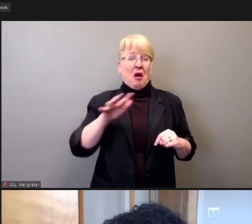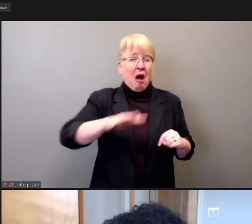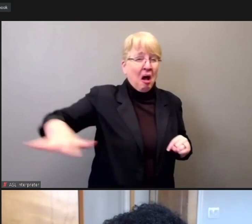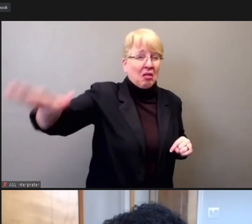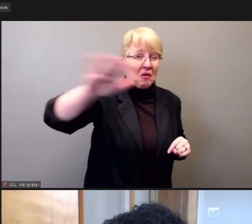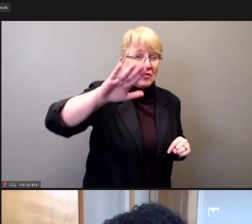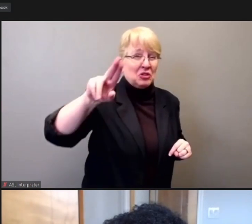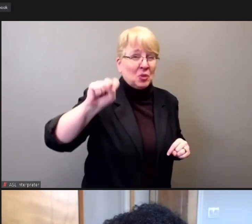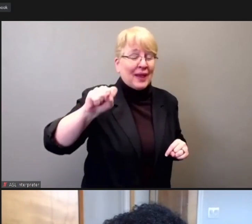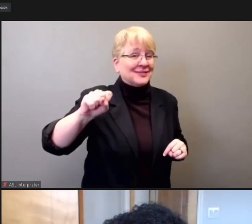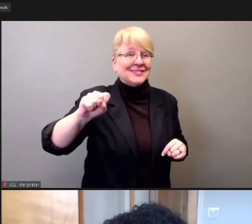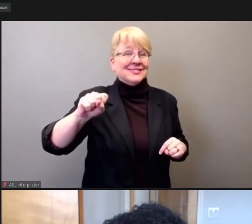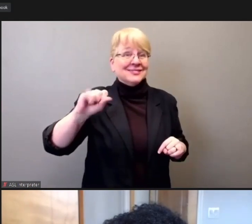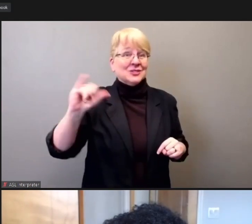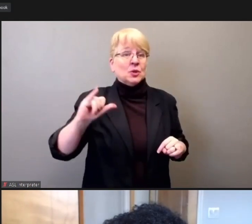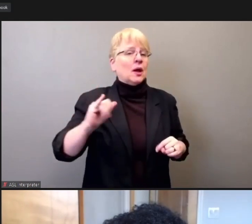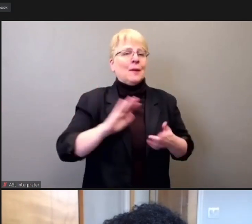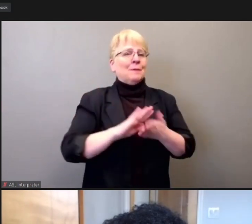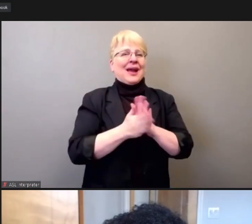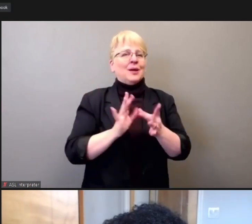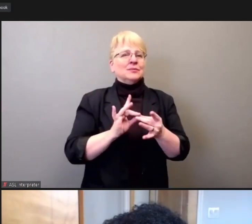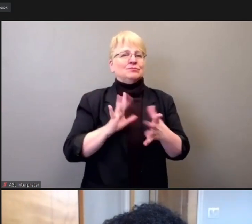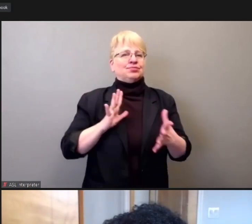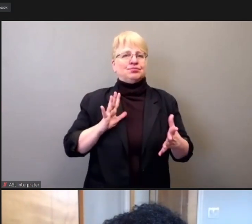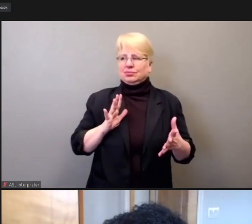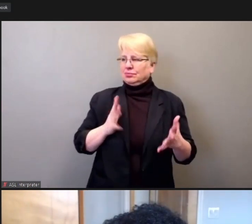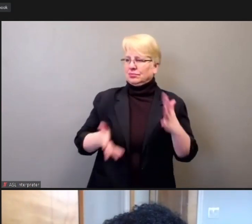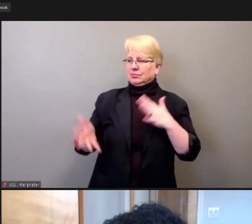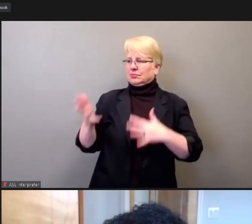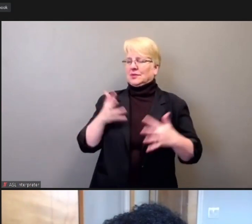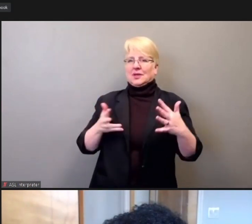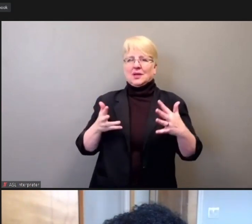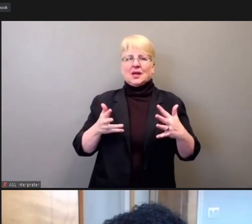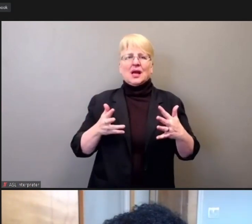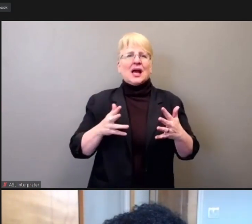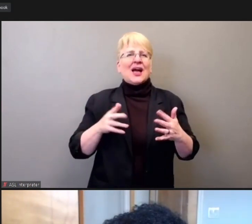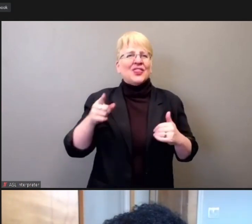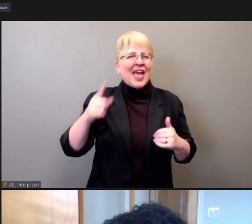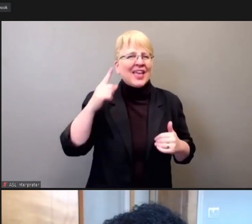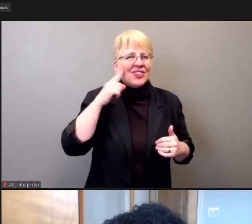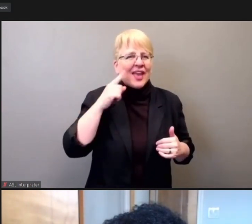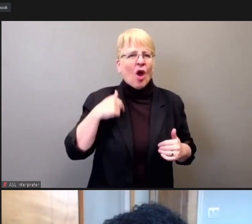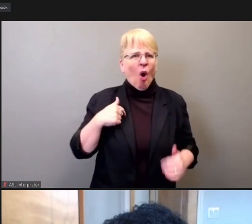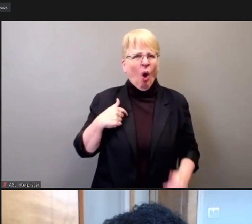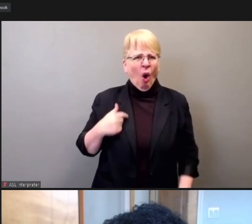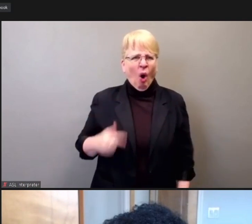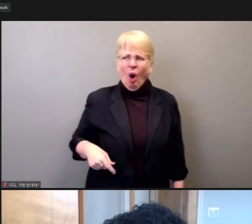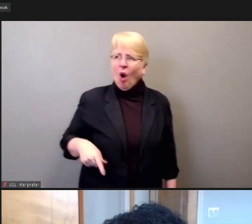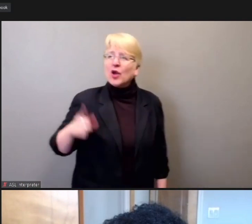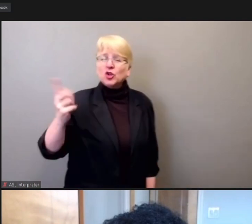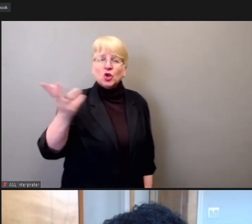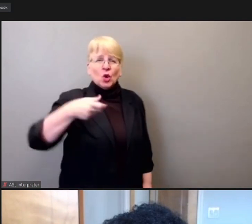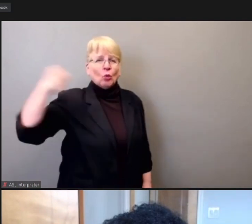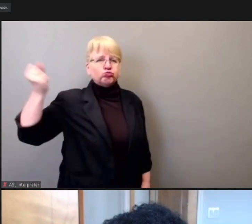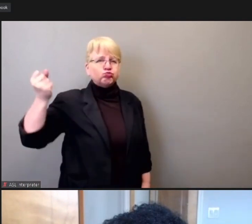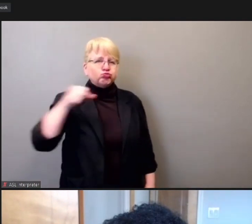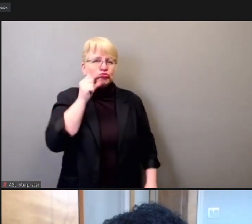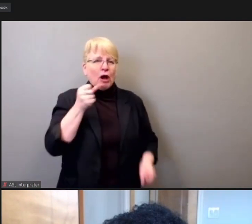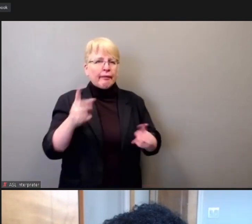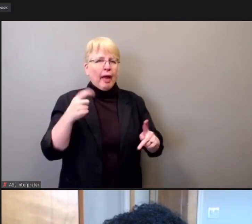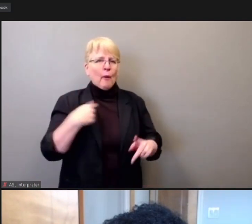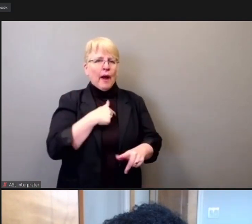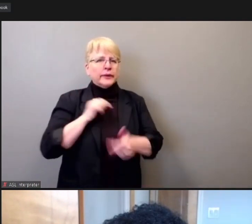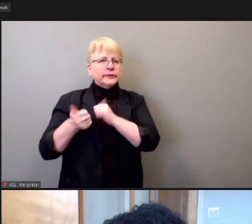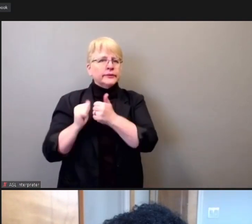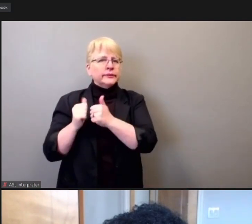that we were holding school athletics hostage and, if you will, coupled them with, if you